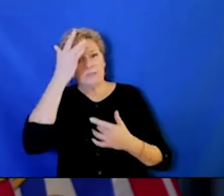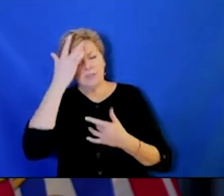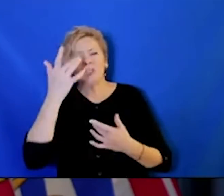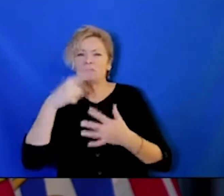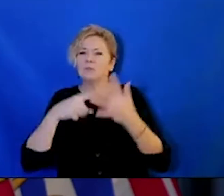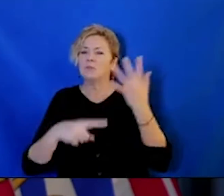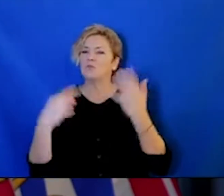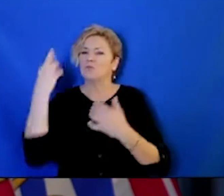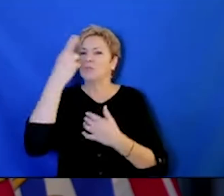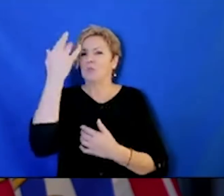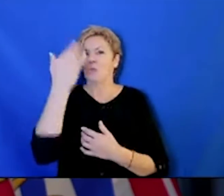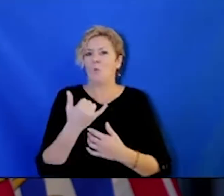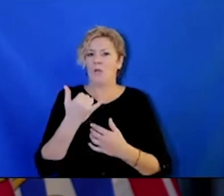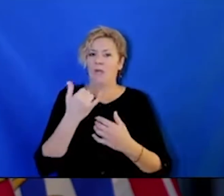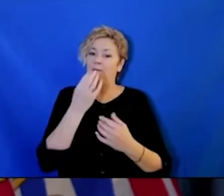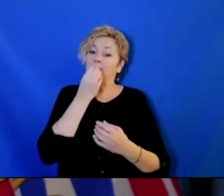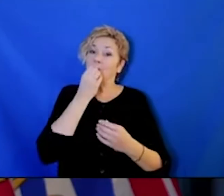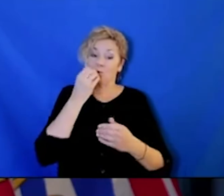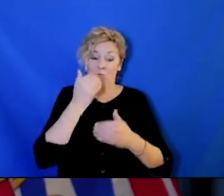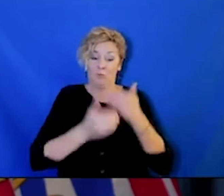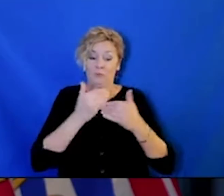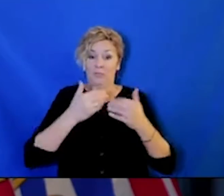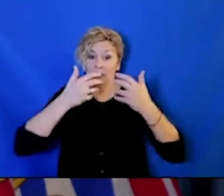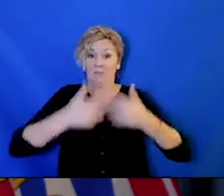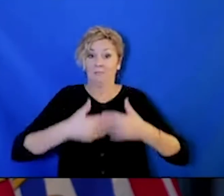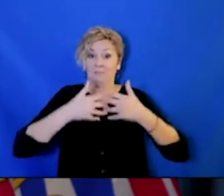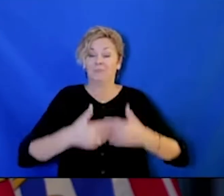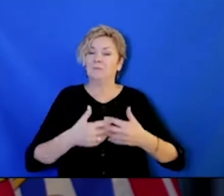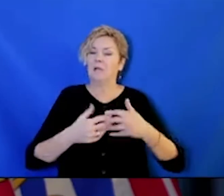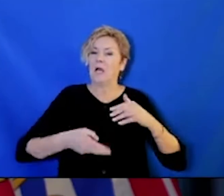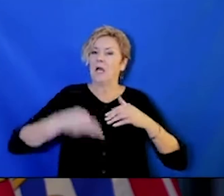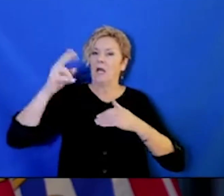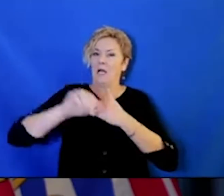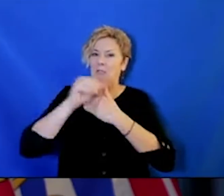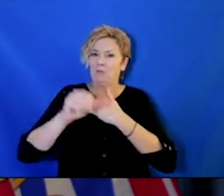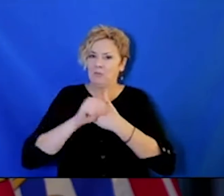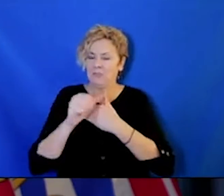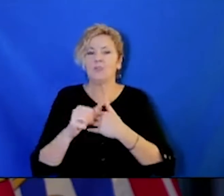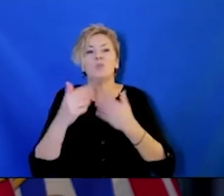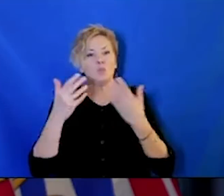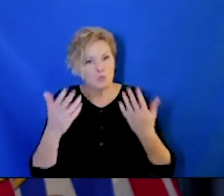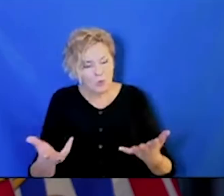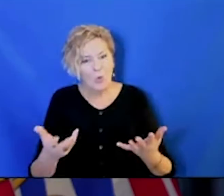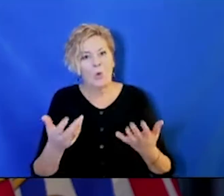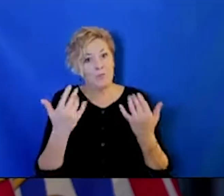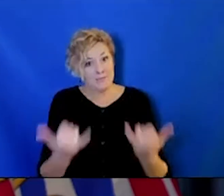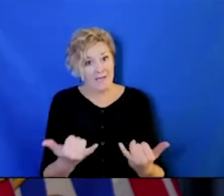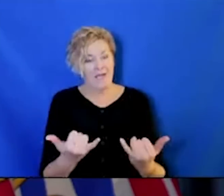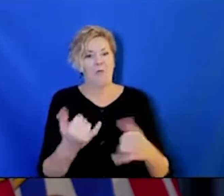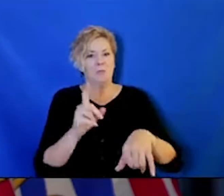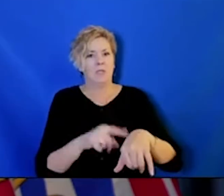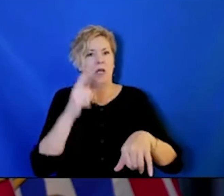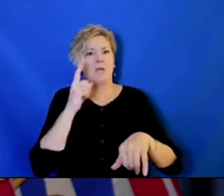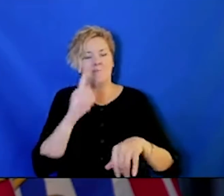because that's where we're seeing community spread at a higher level now. So more than ever, we need to go back to those plans that we had in place